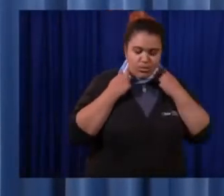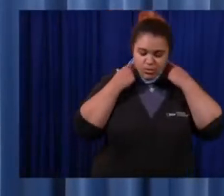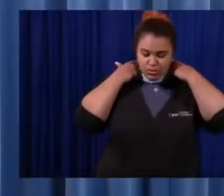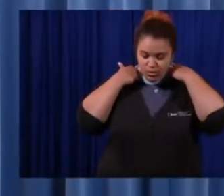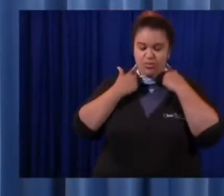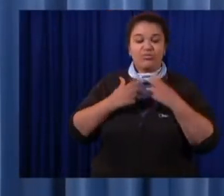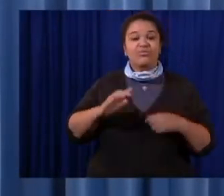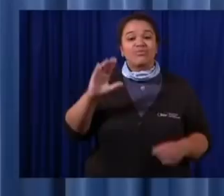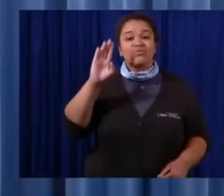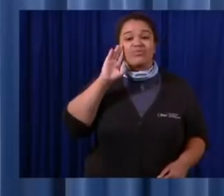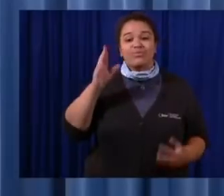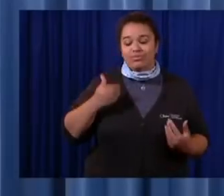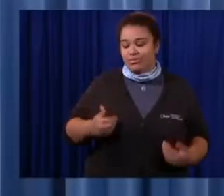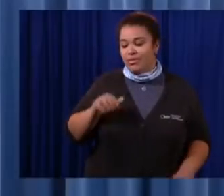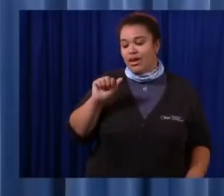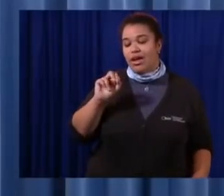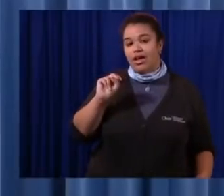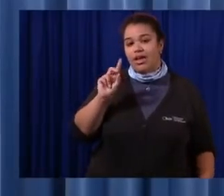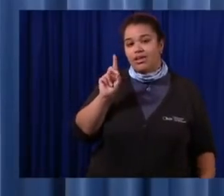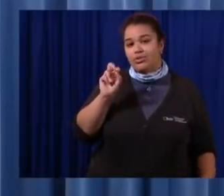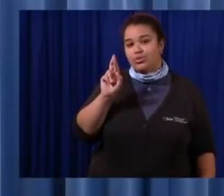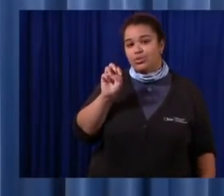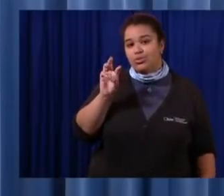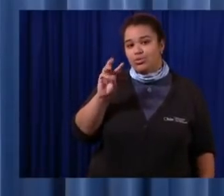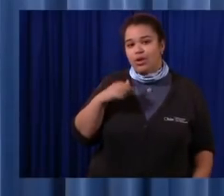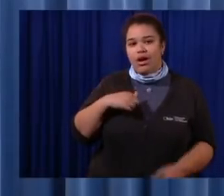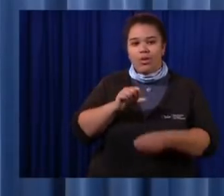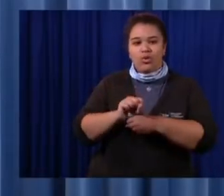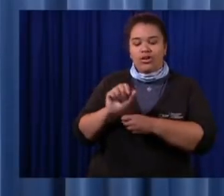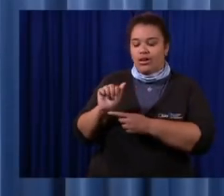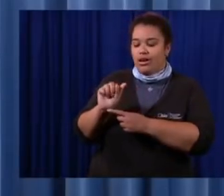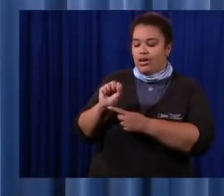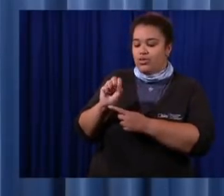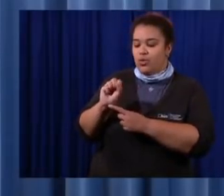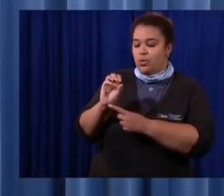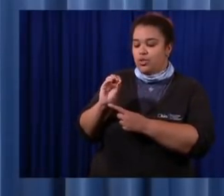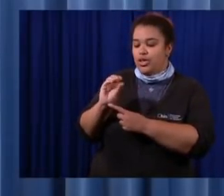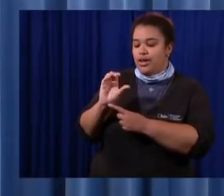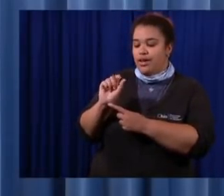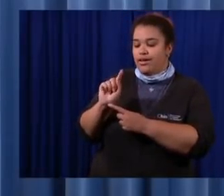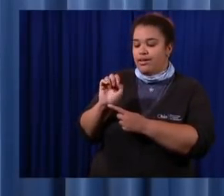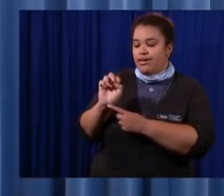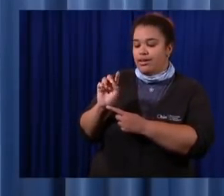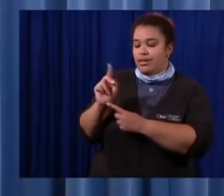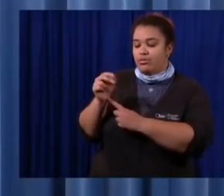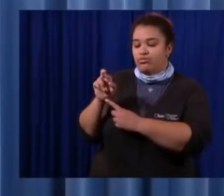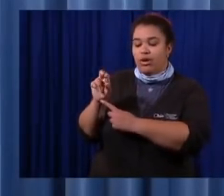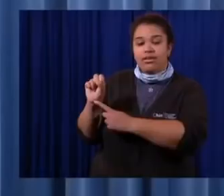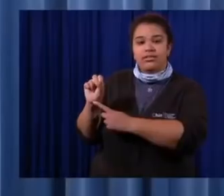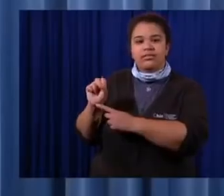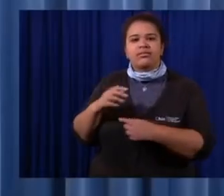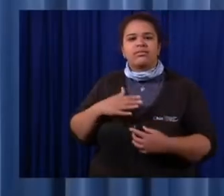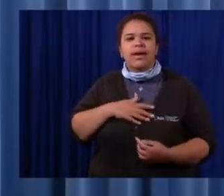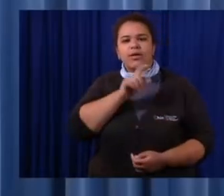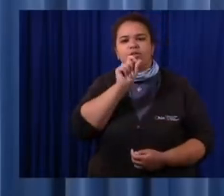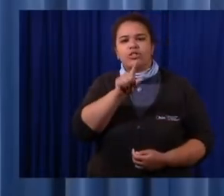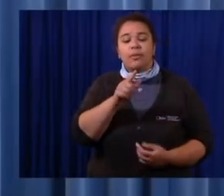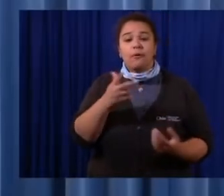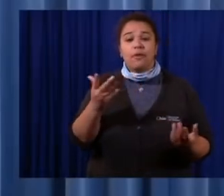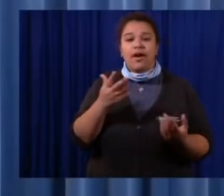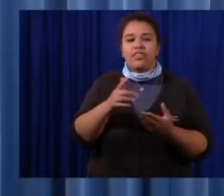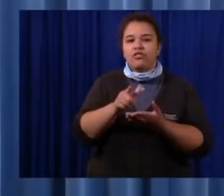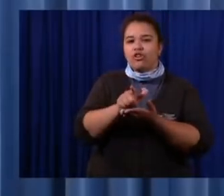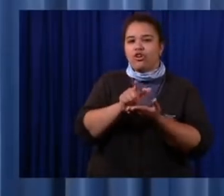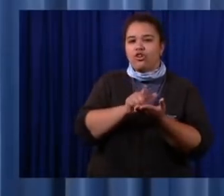Hi, Governor. It's Andrew Welsh-Huggins with the Associated Press. I had a quick question for you on the Law Enforcement Recruitment Office that you